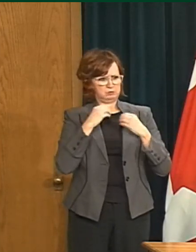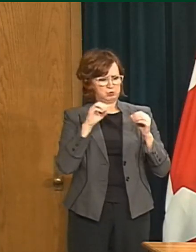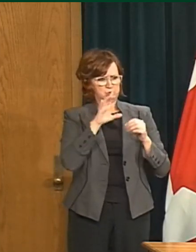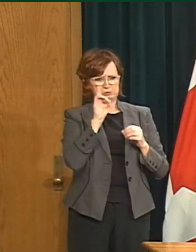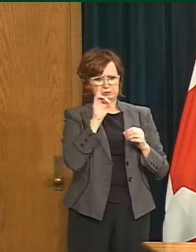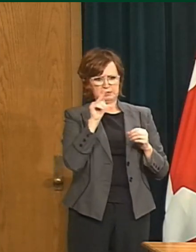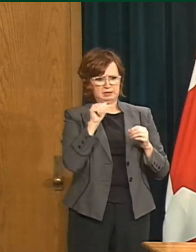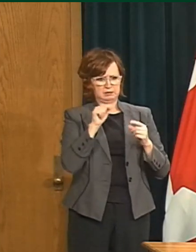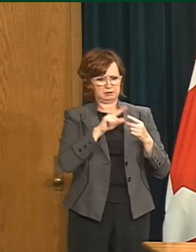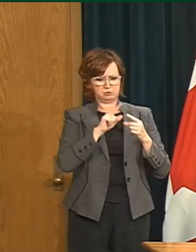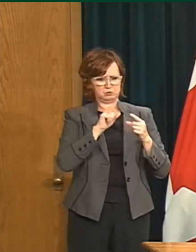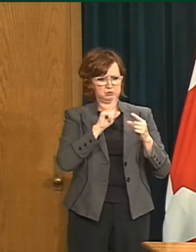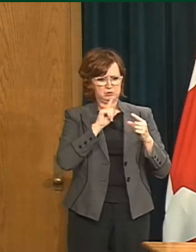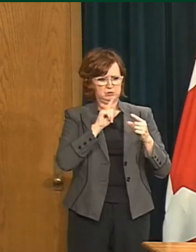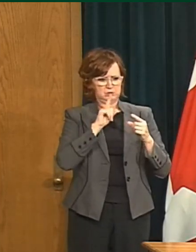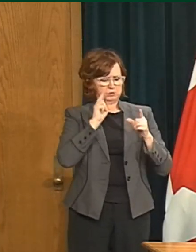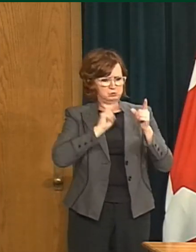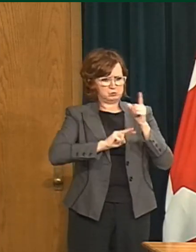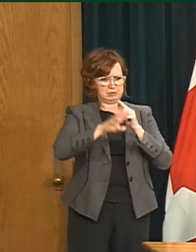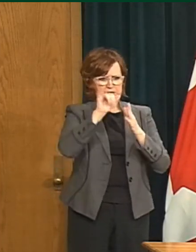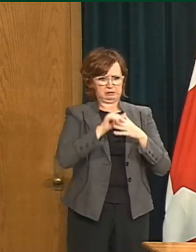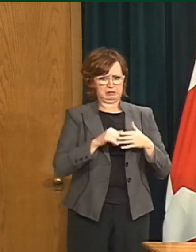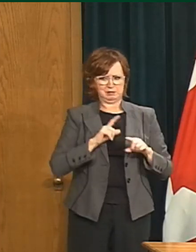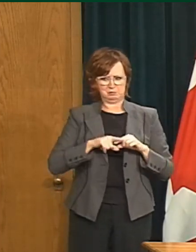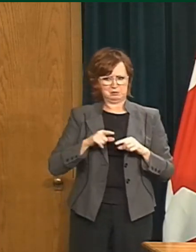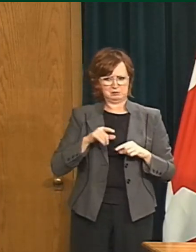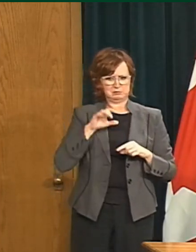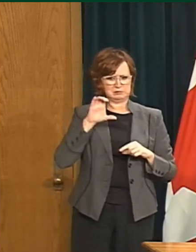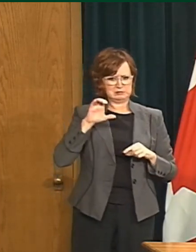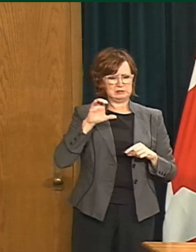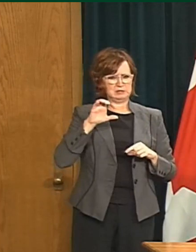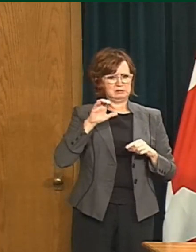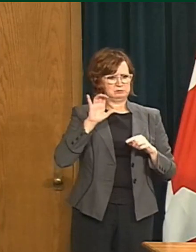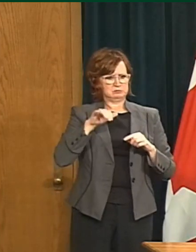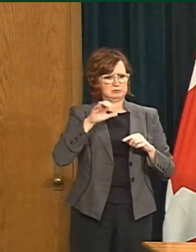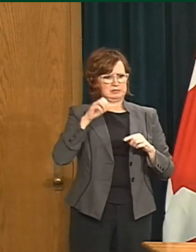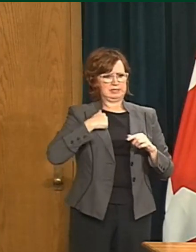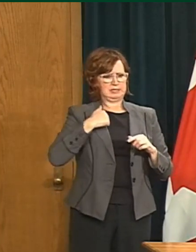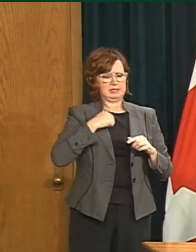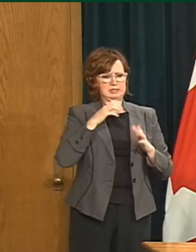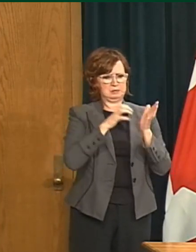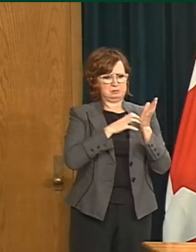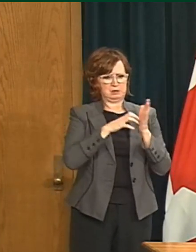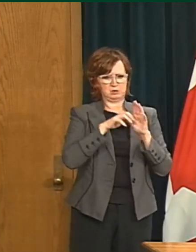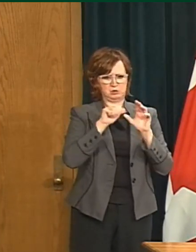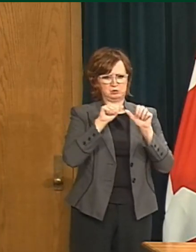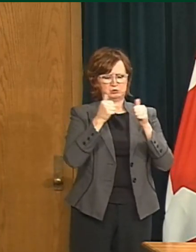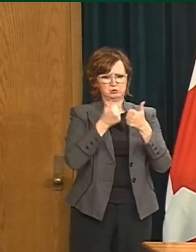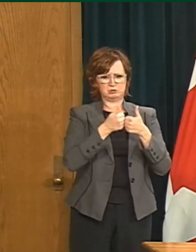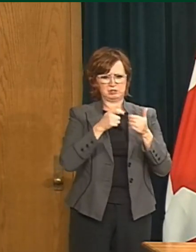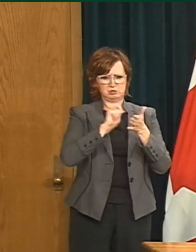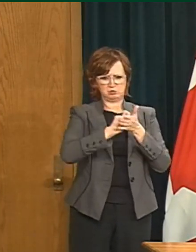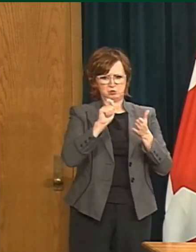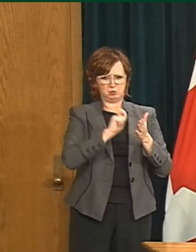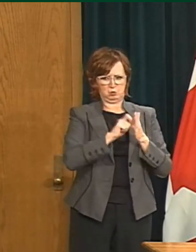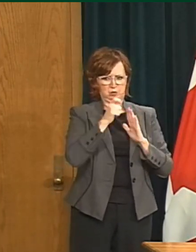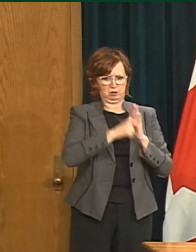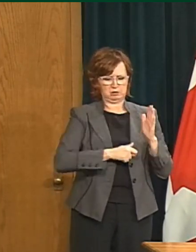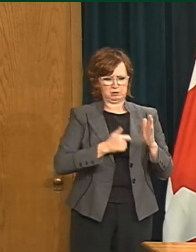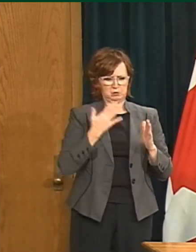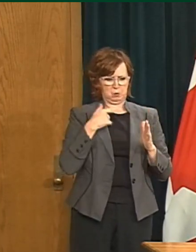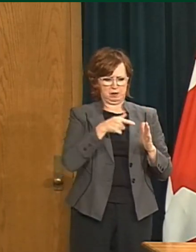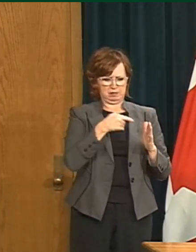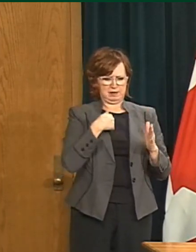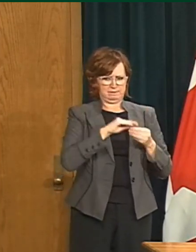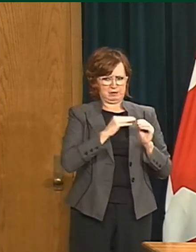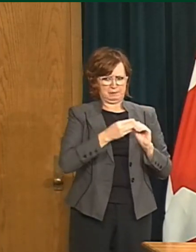do this? So maybe I can. So I have looked at, I'm aware of all those, many of those projections